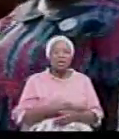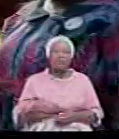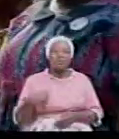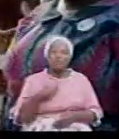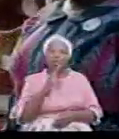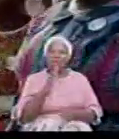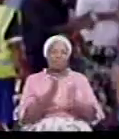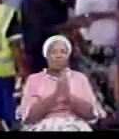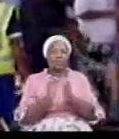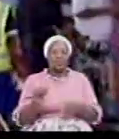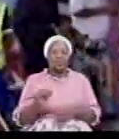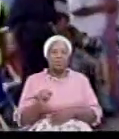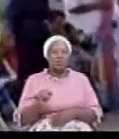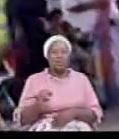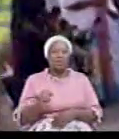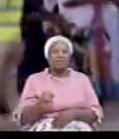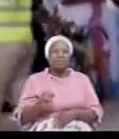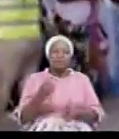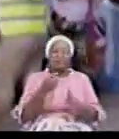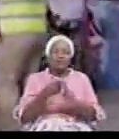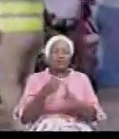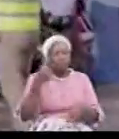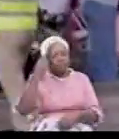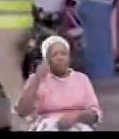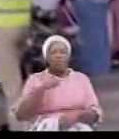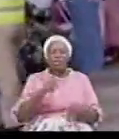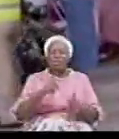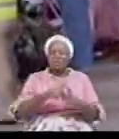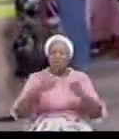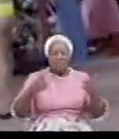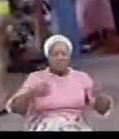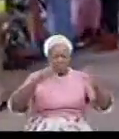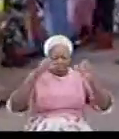praying for unprecedented conversions.